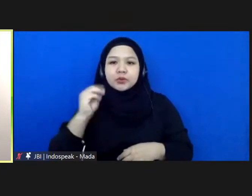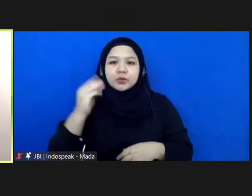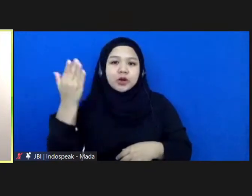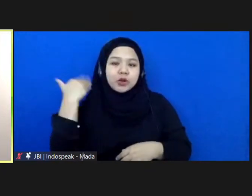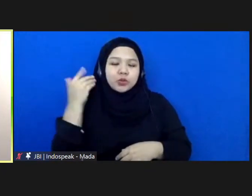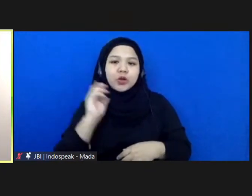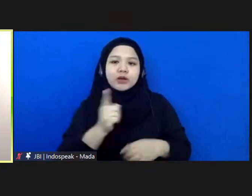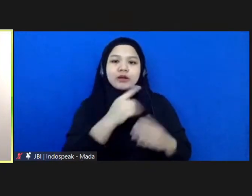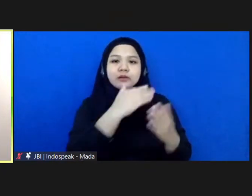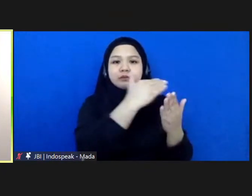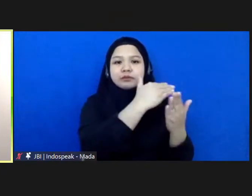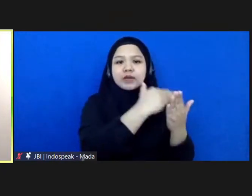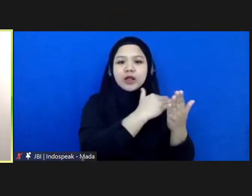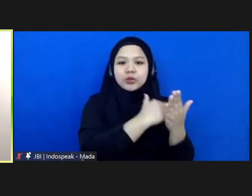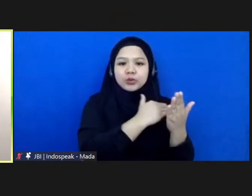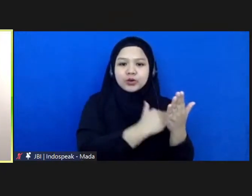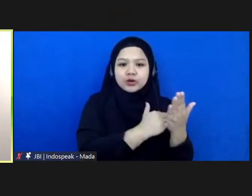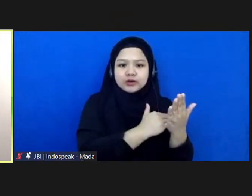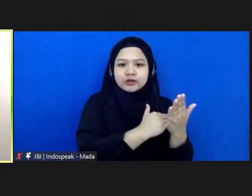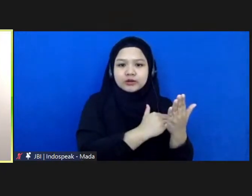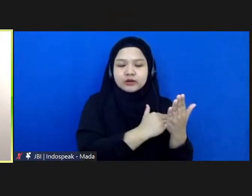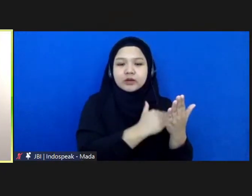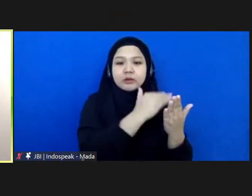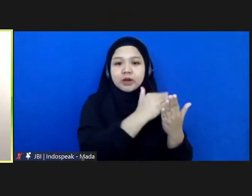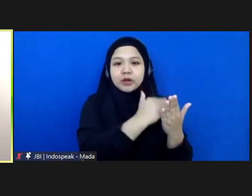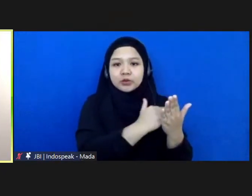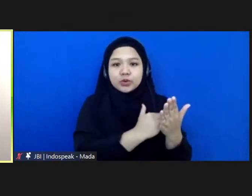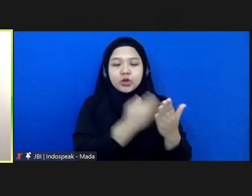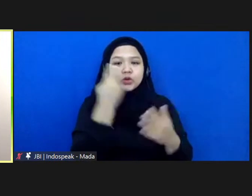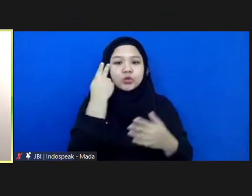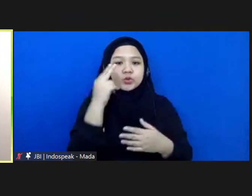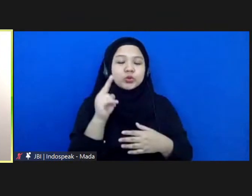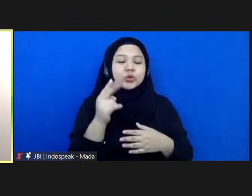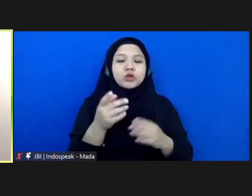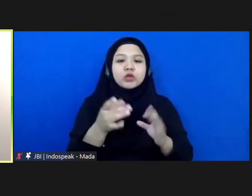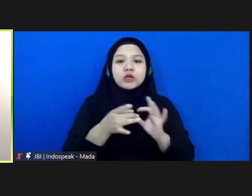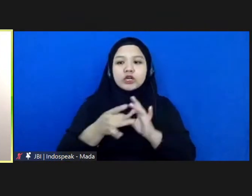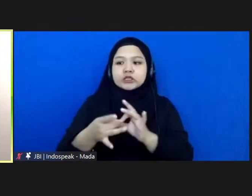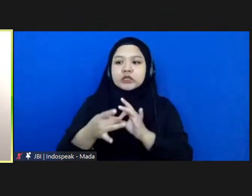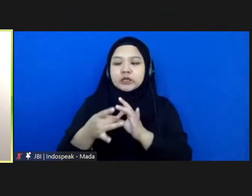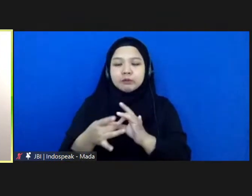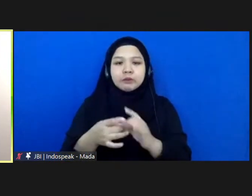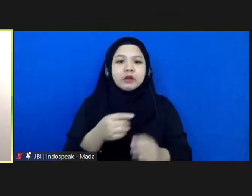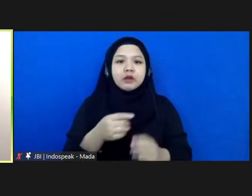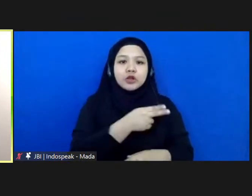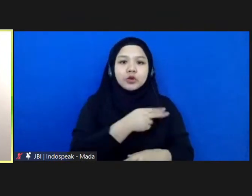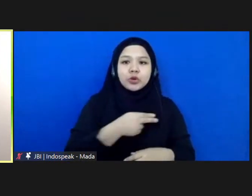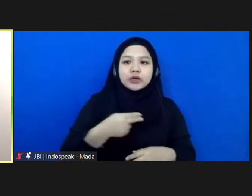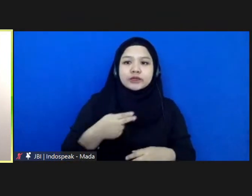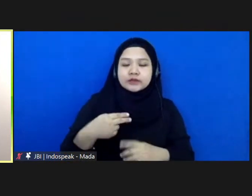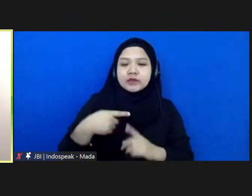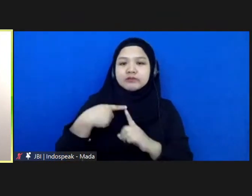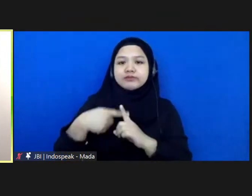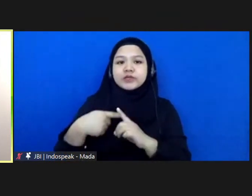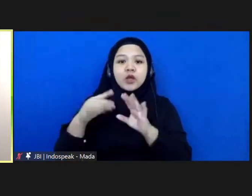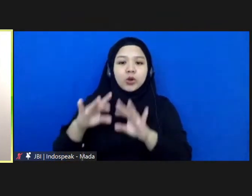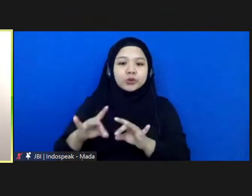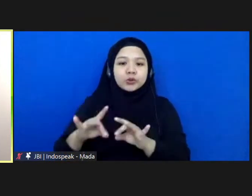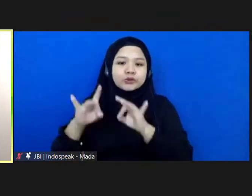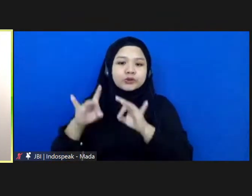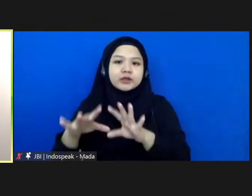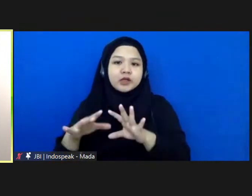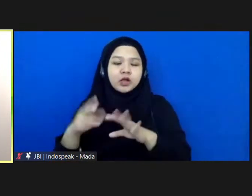our partnership affords us the strongest possible base from which we can continue